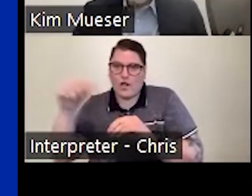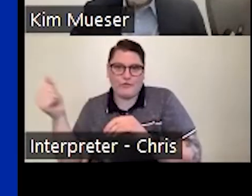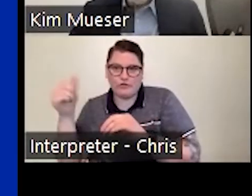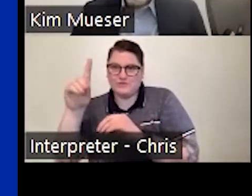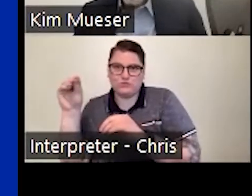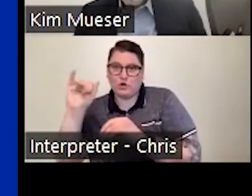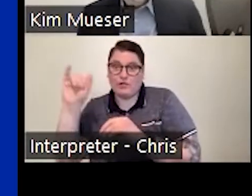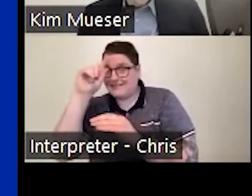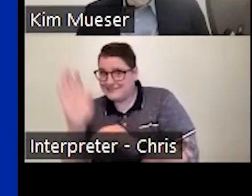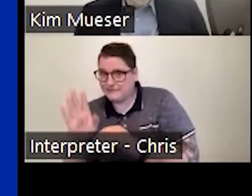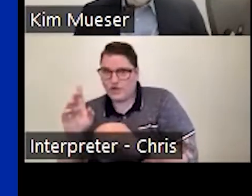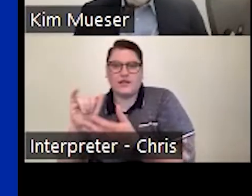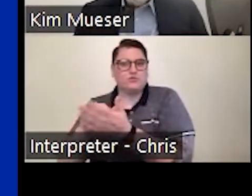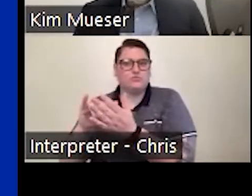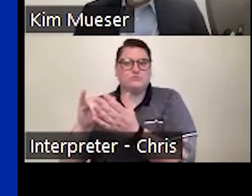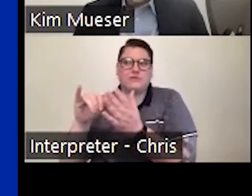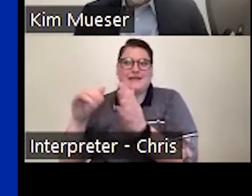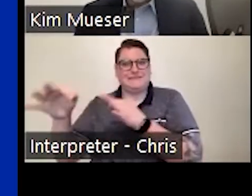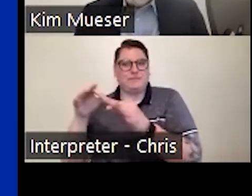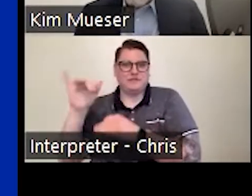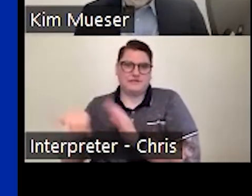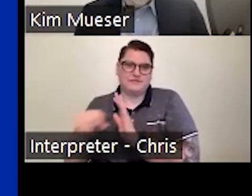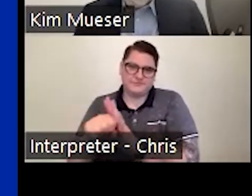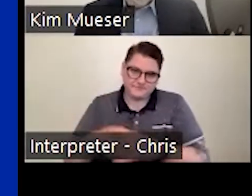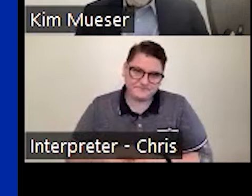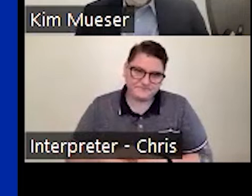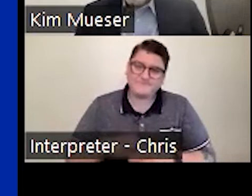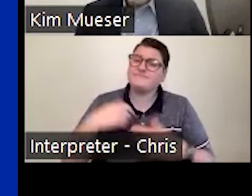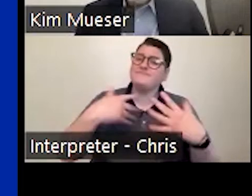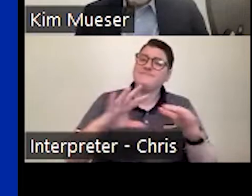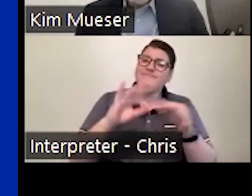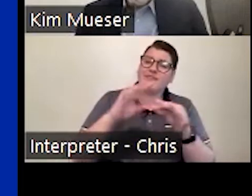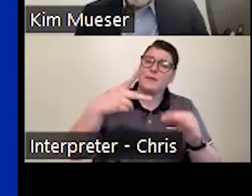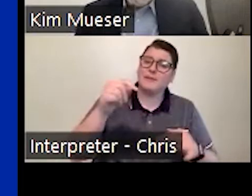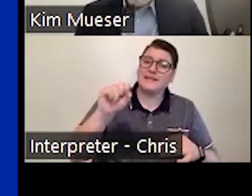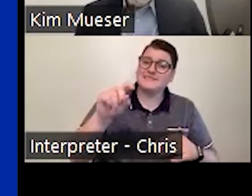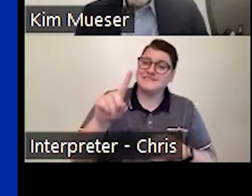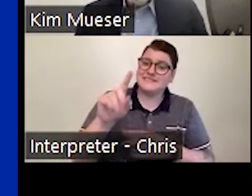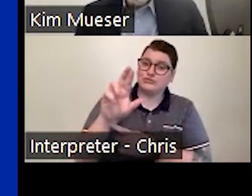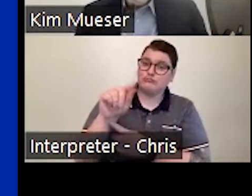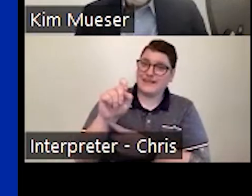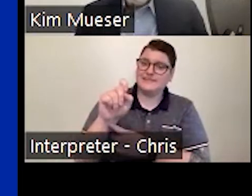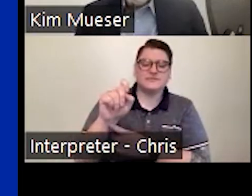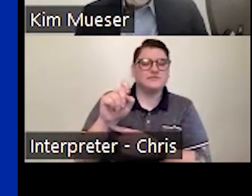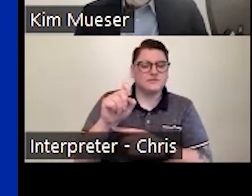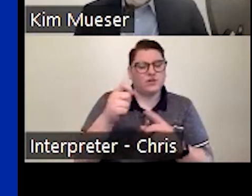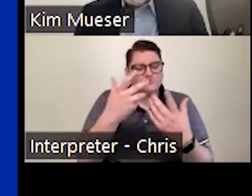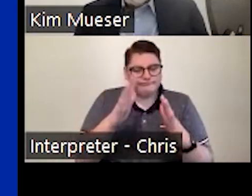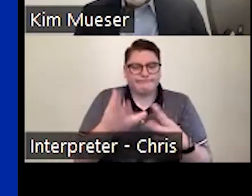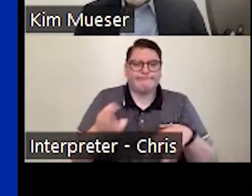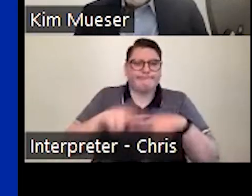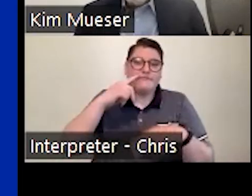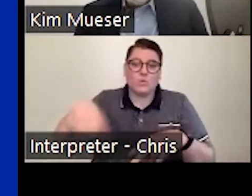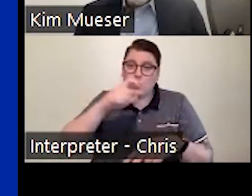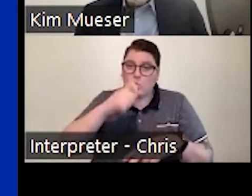symptoms. I mentioned that rates of post-traumatic stress disorder are elevated in people with severe mental illness. This is